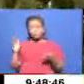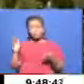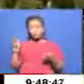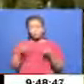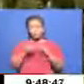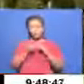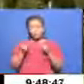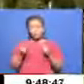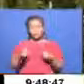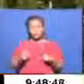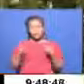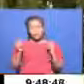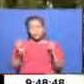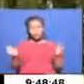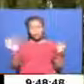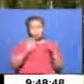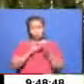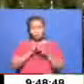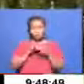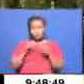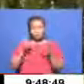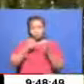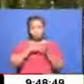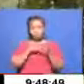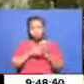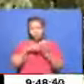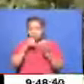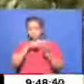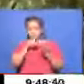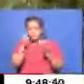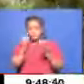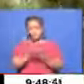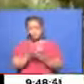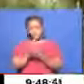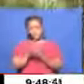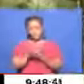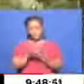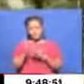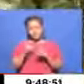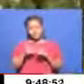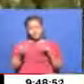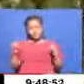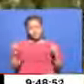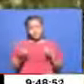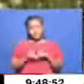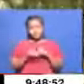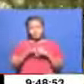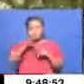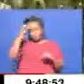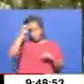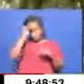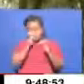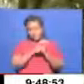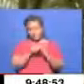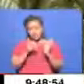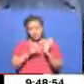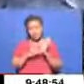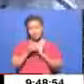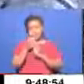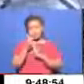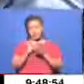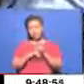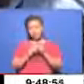bringing into focus the private sector, but also government and development partners to support that